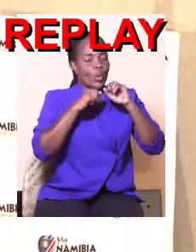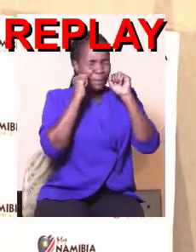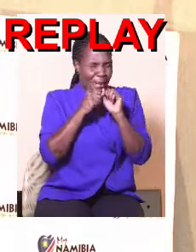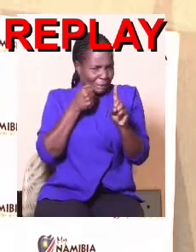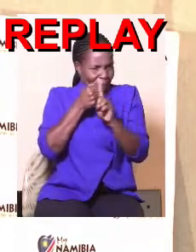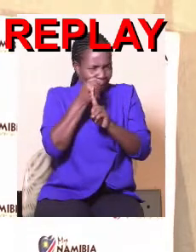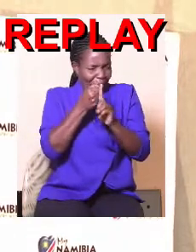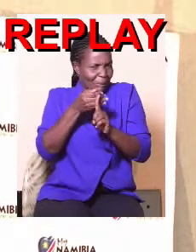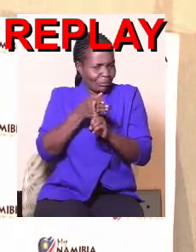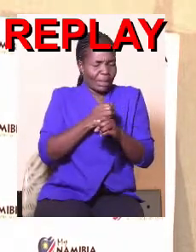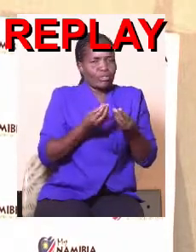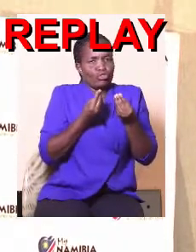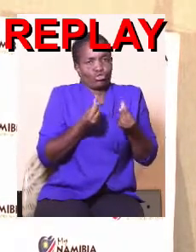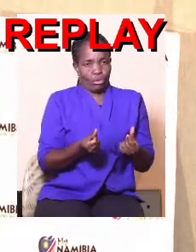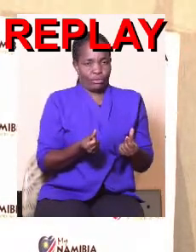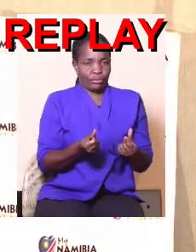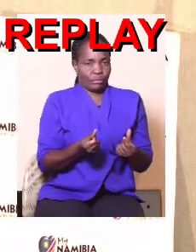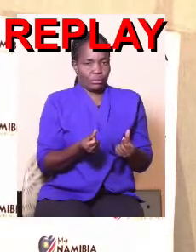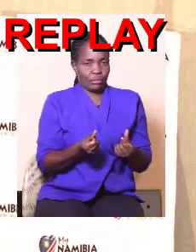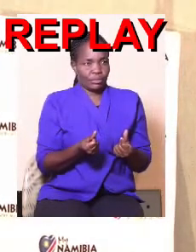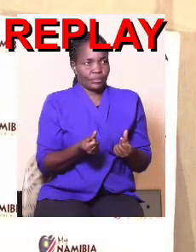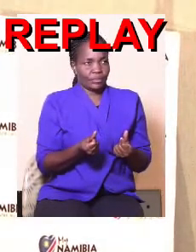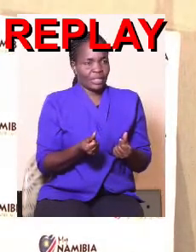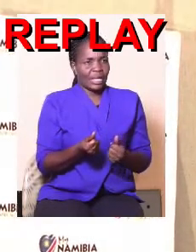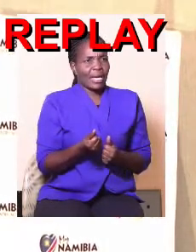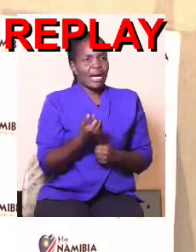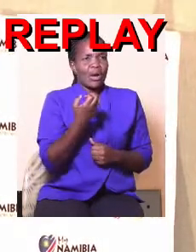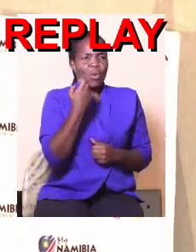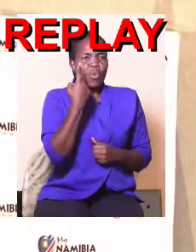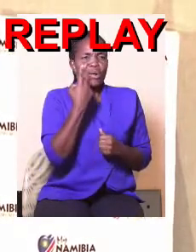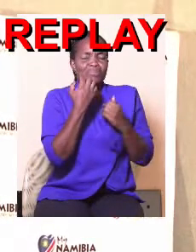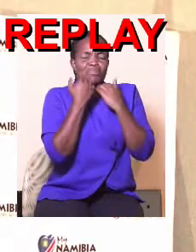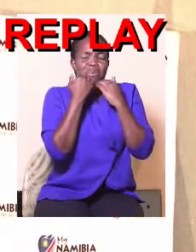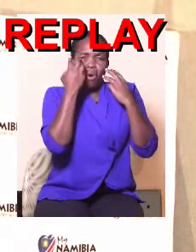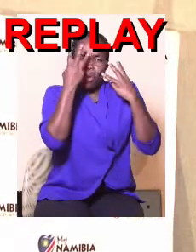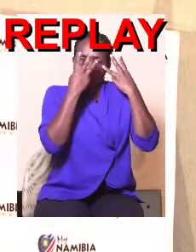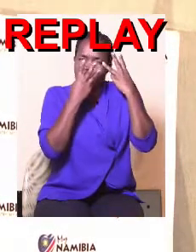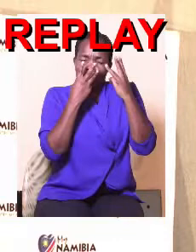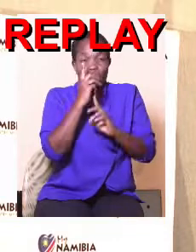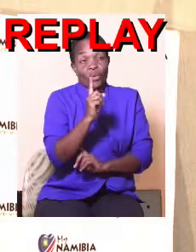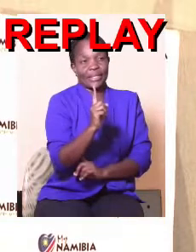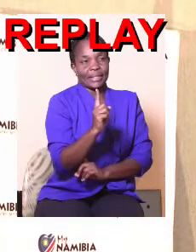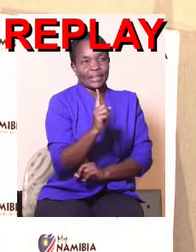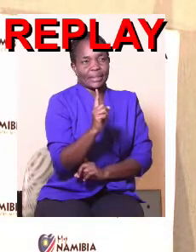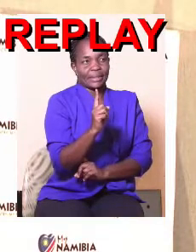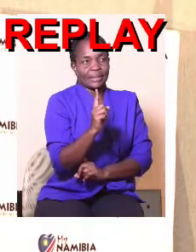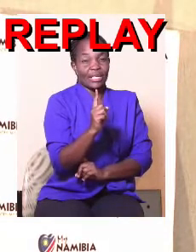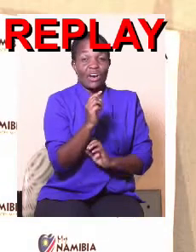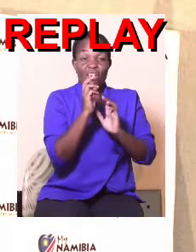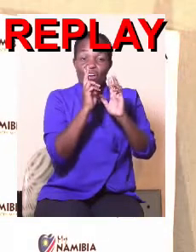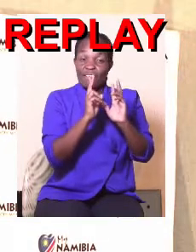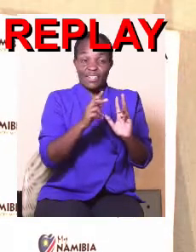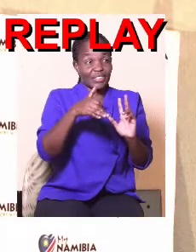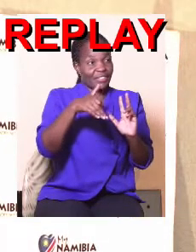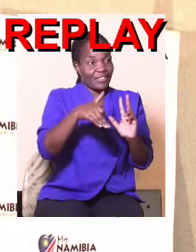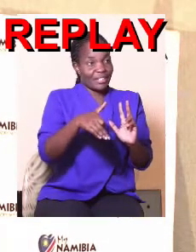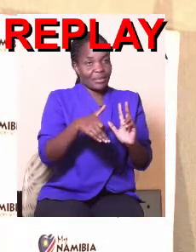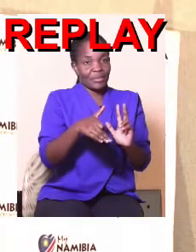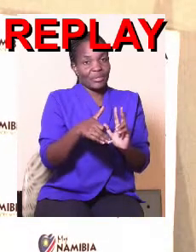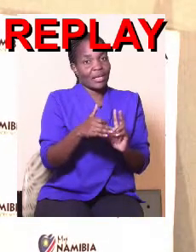address those challenges as we go along. One of the concerns that we have is for fellow Namibians who do not have